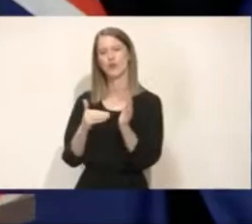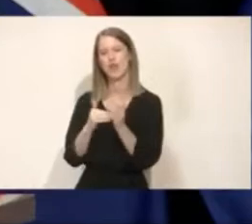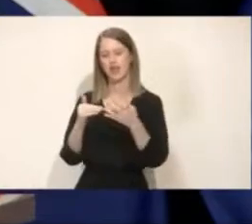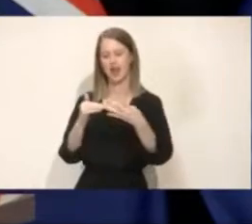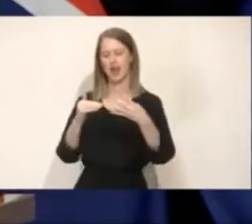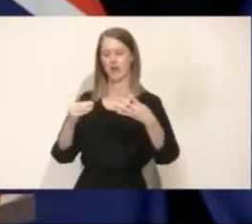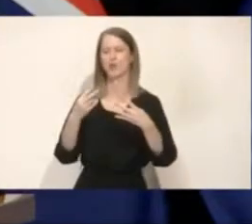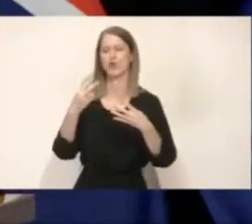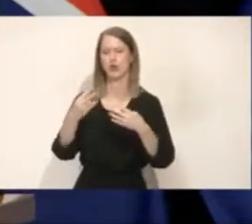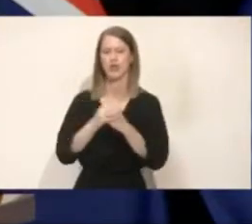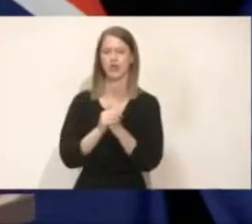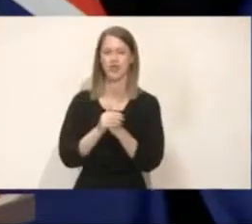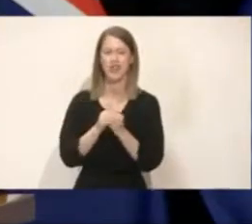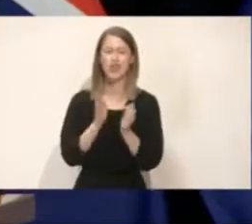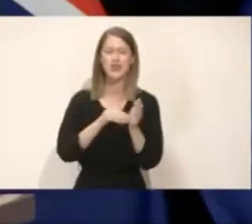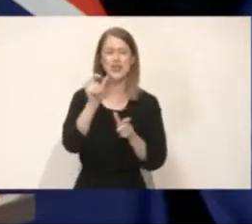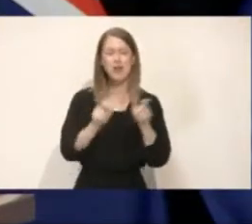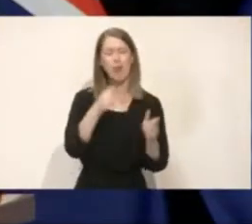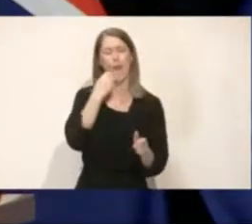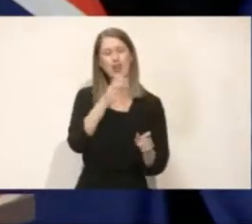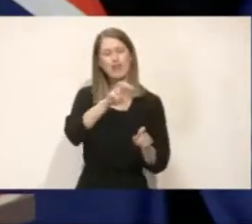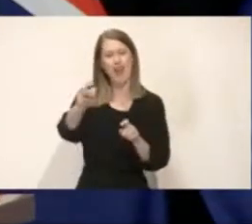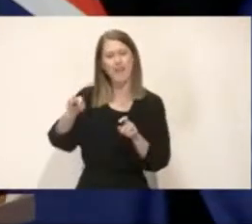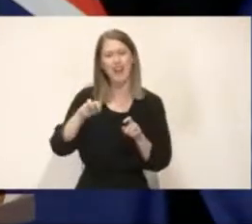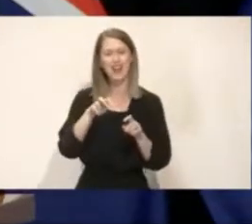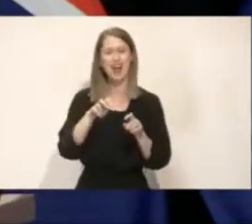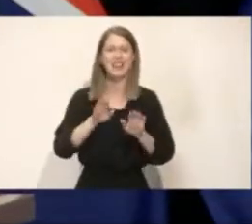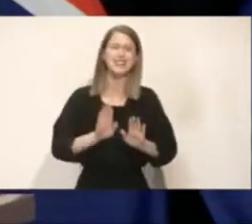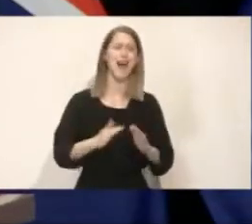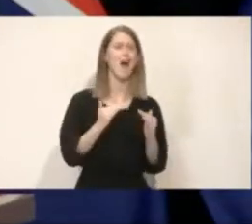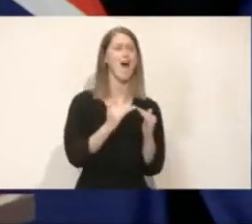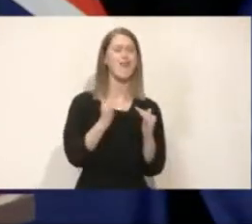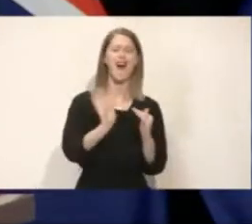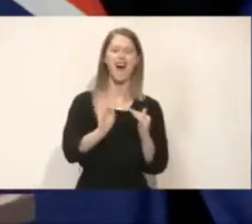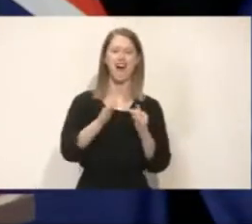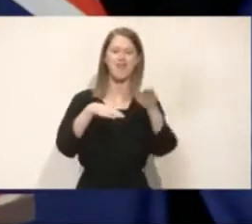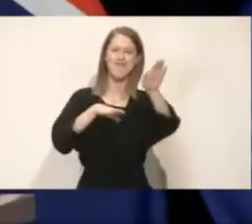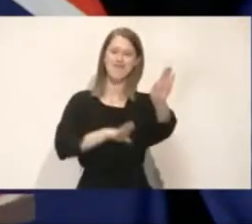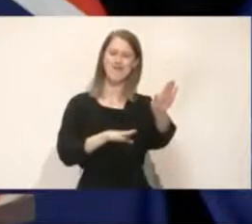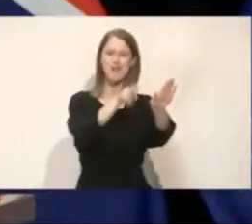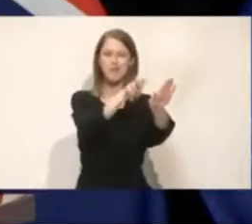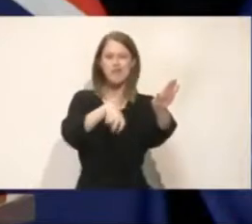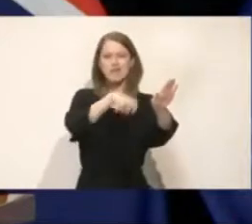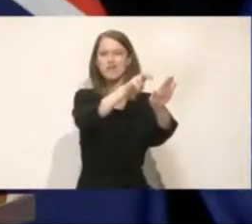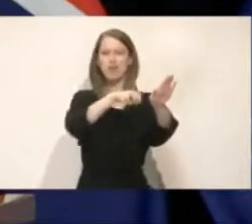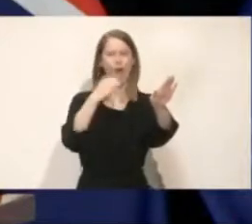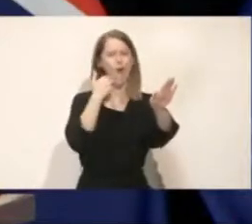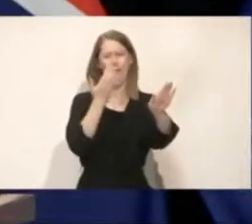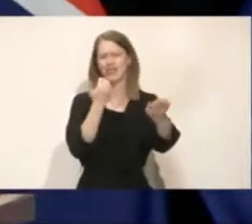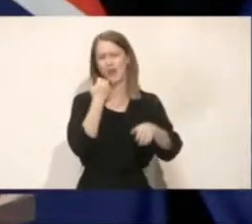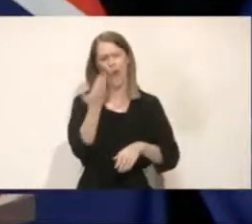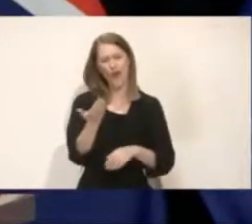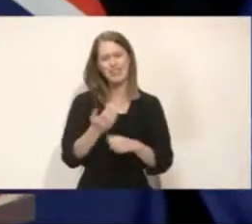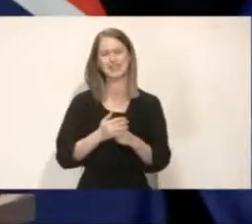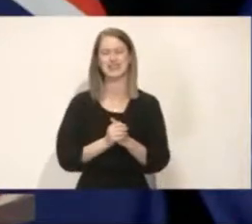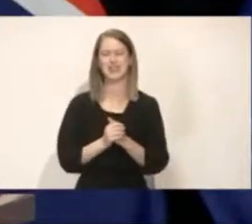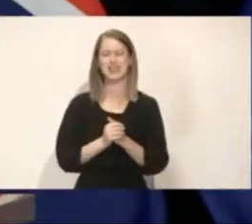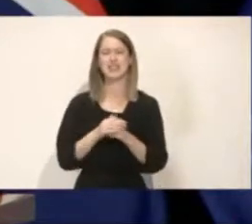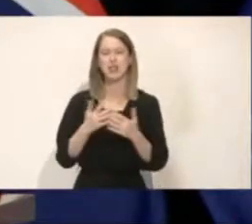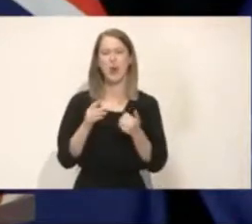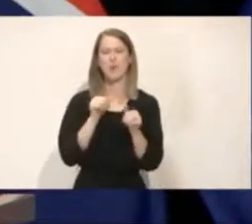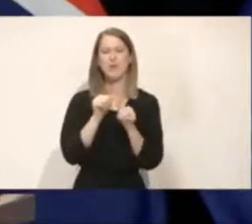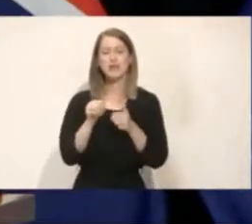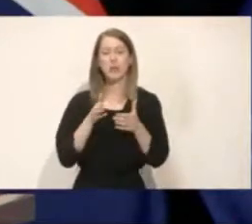we are a very mobile country. People travel a lot. They travel from the south to the north and the north to the south. The best